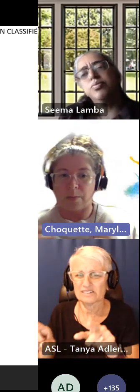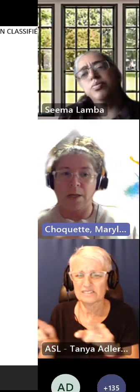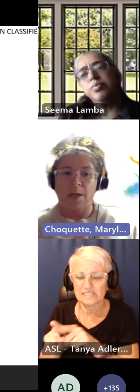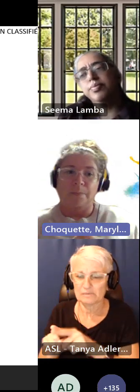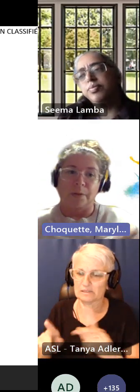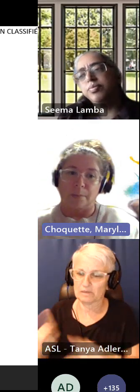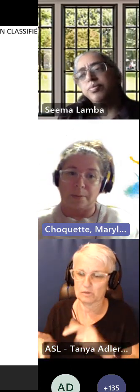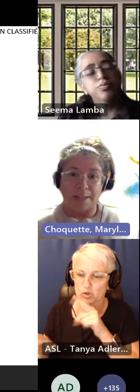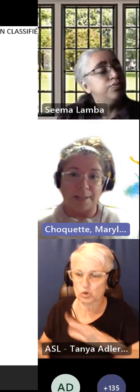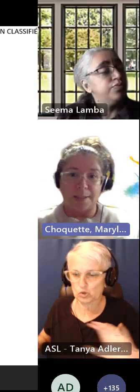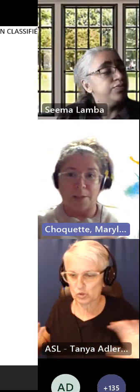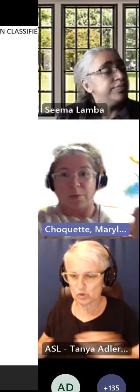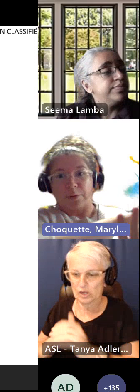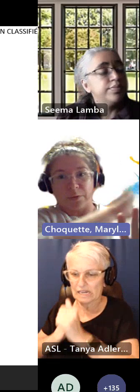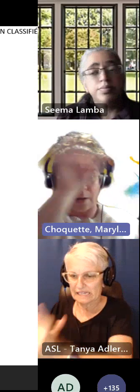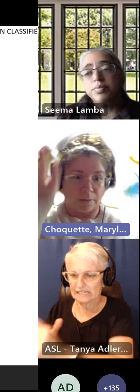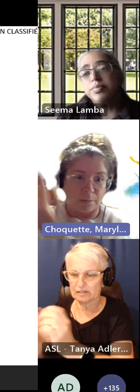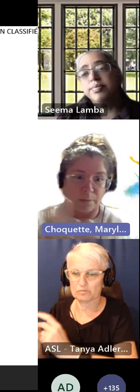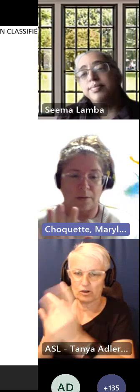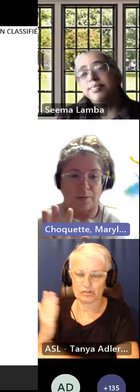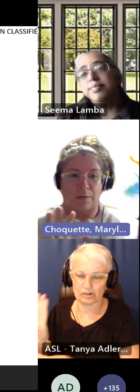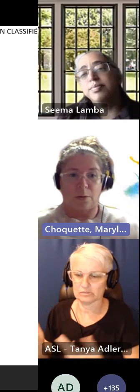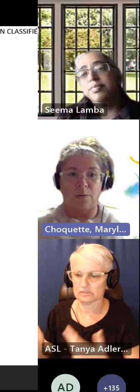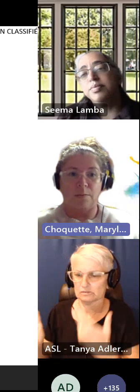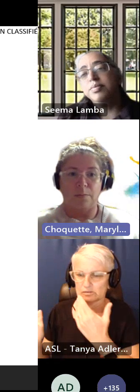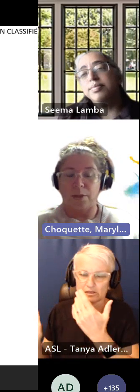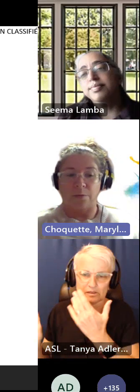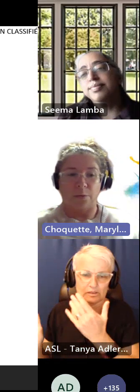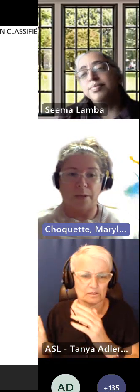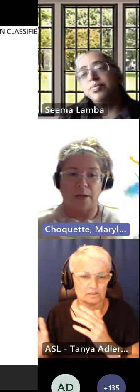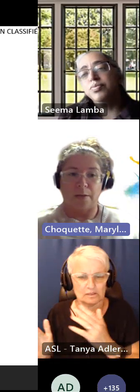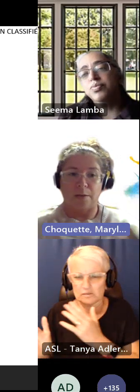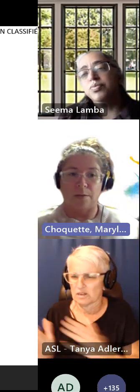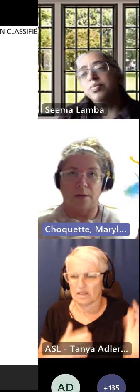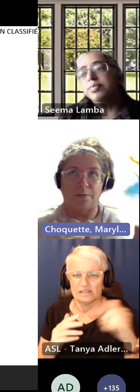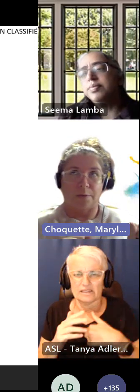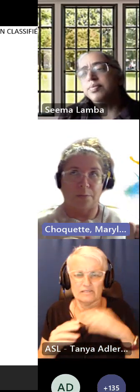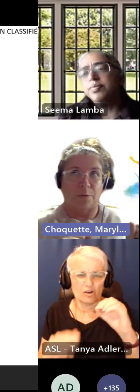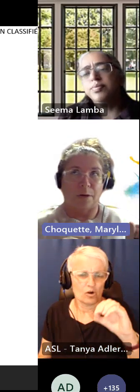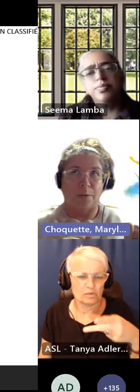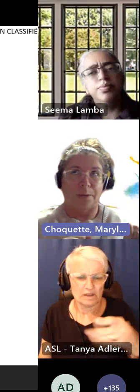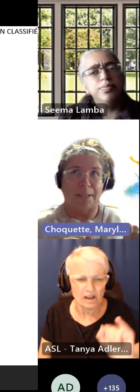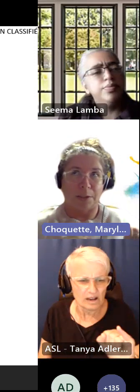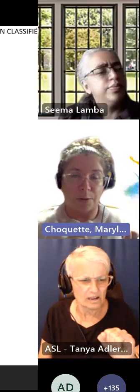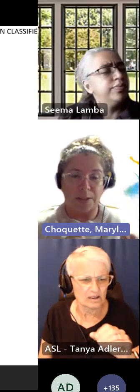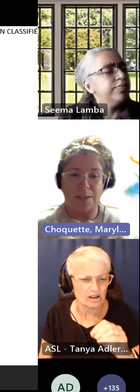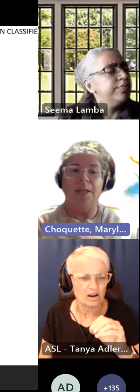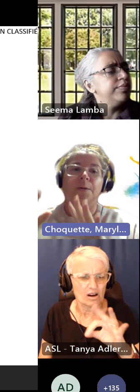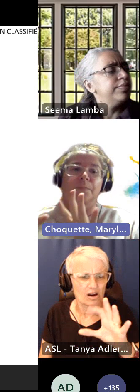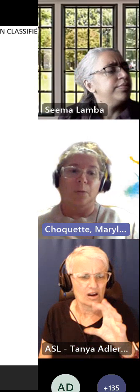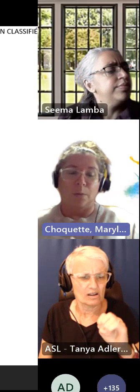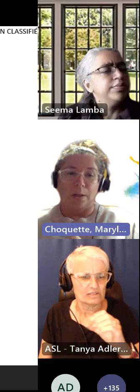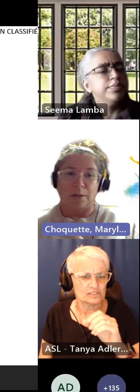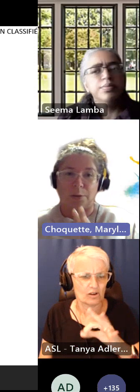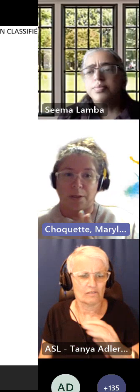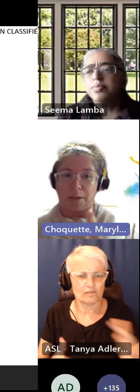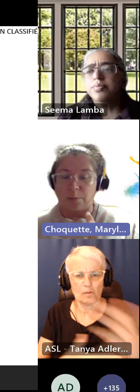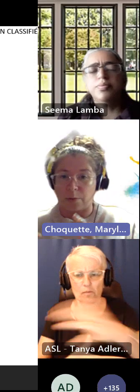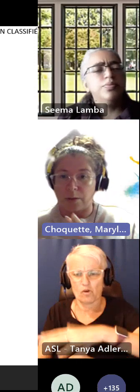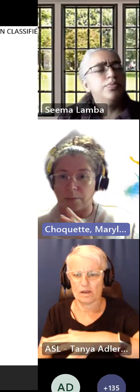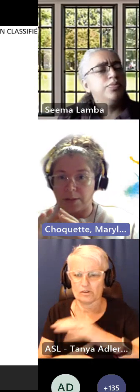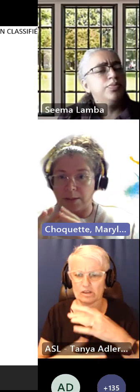actual program. The plans can refer to a whole bunch of OPIs, so Office of Primary Interests.